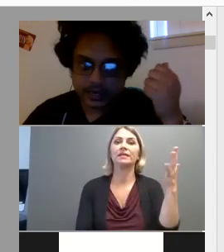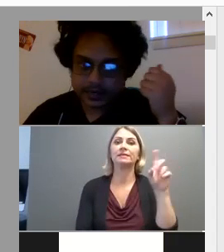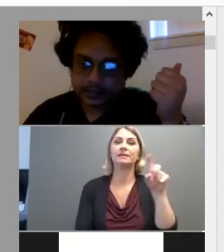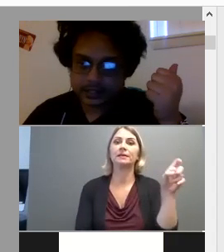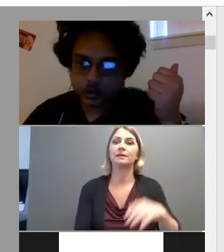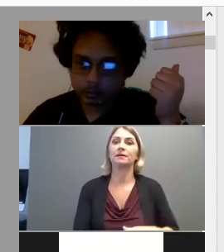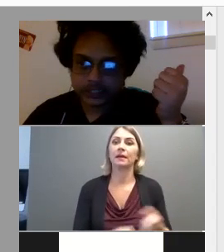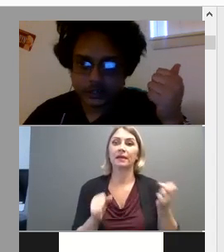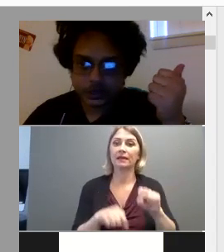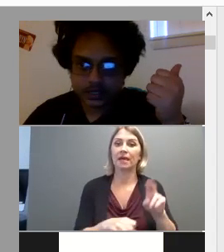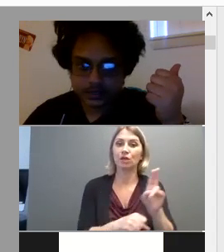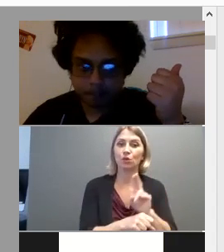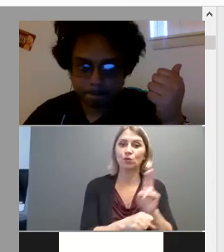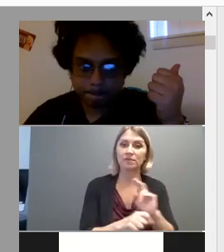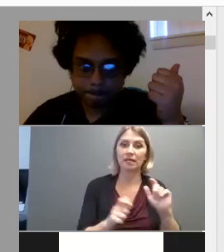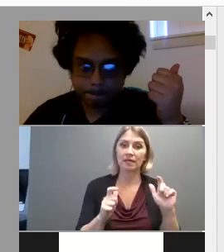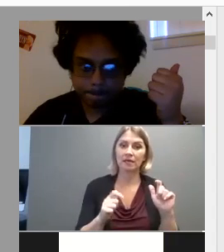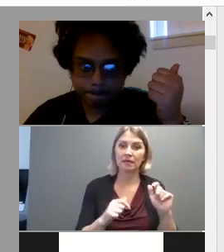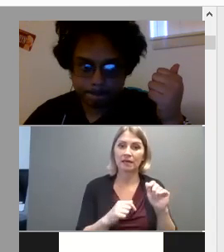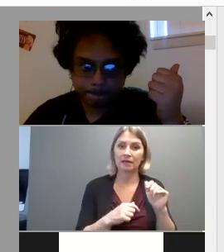Can I use a linked list to represent trees?